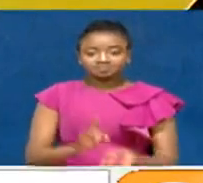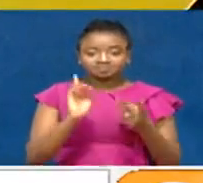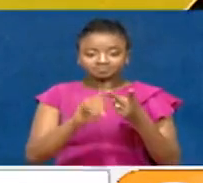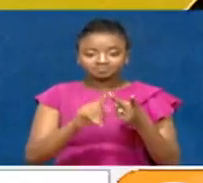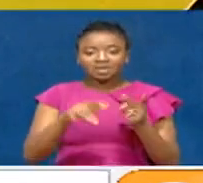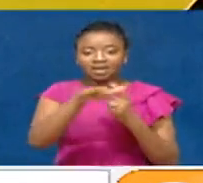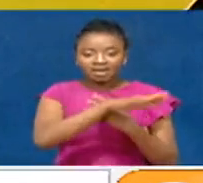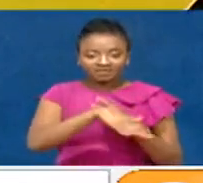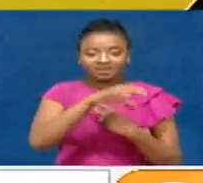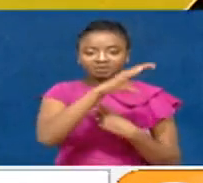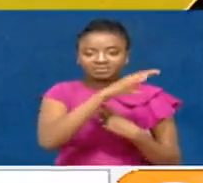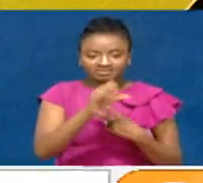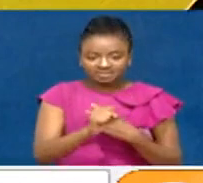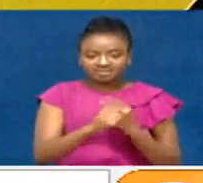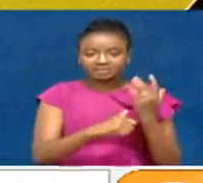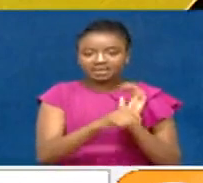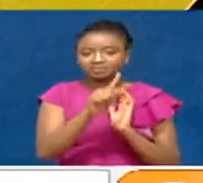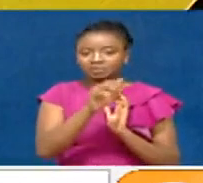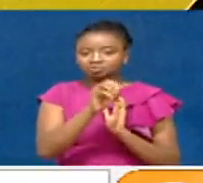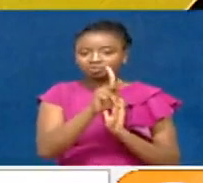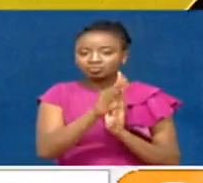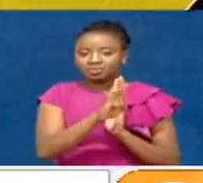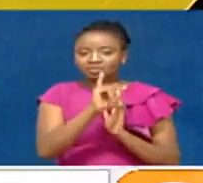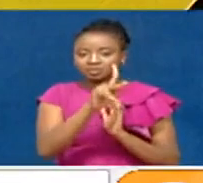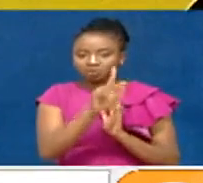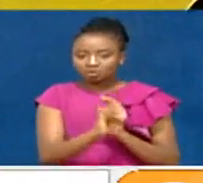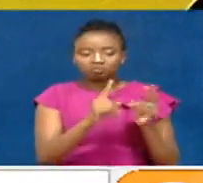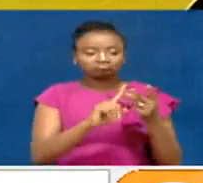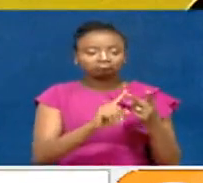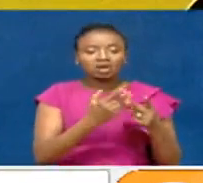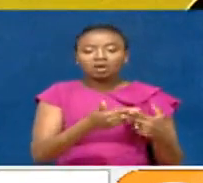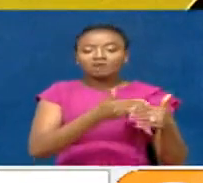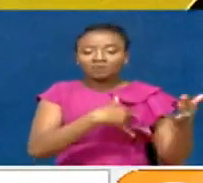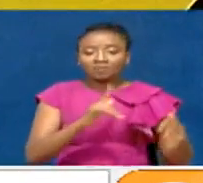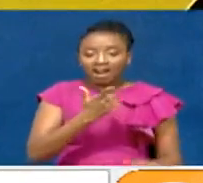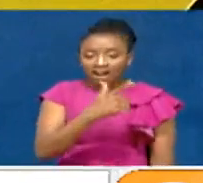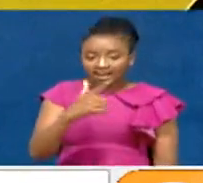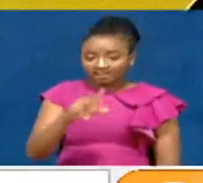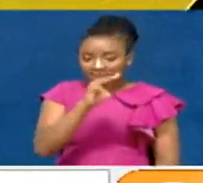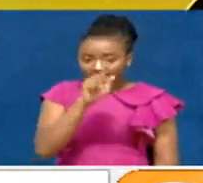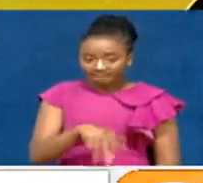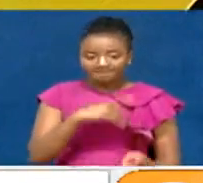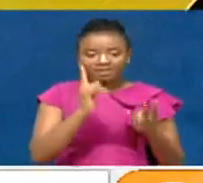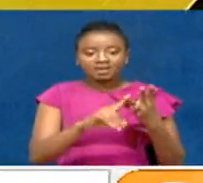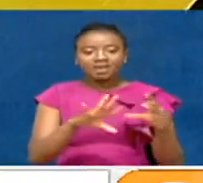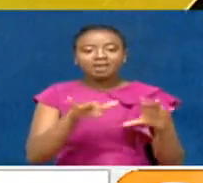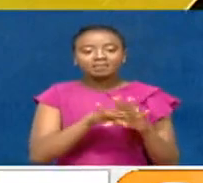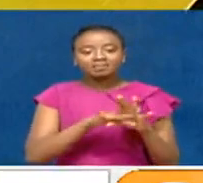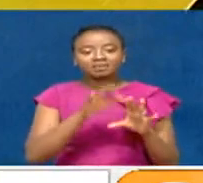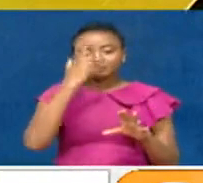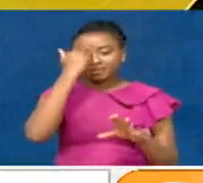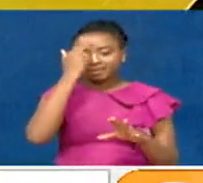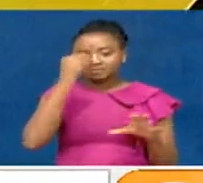Environment Cabinet Secretary Keriako Tobiko, former Laikipia West MP Matthew Lempurkel, and members of the Maasai